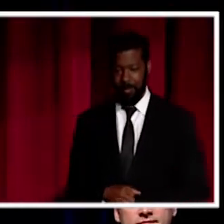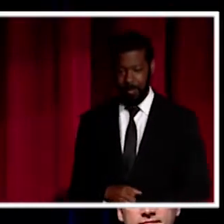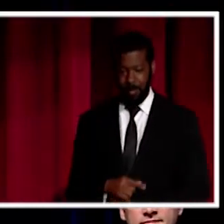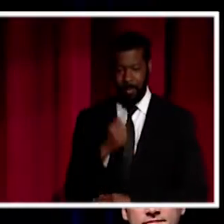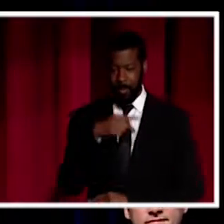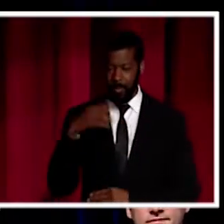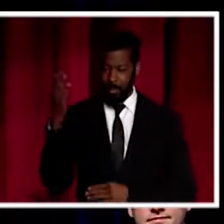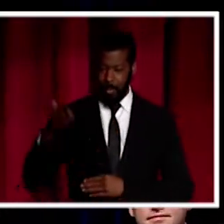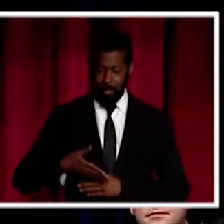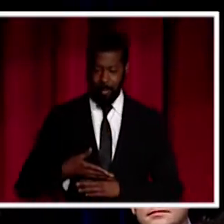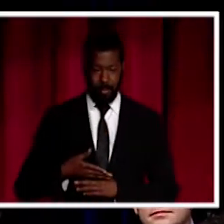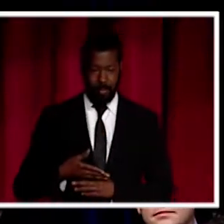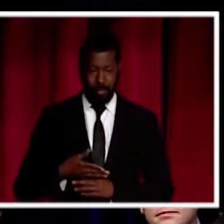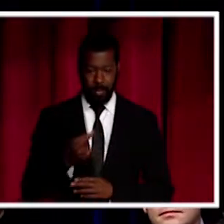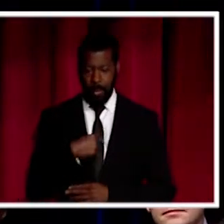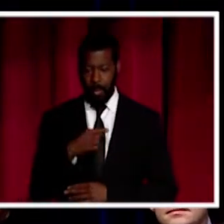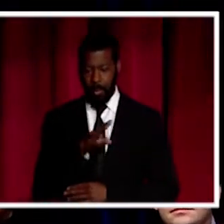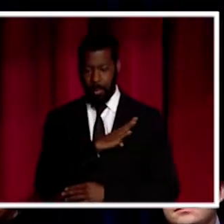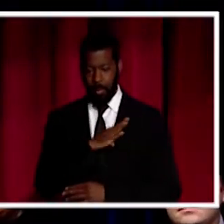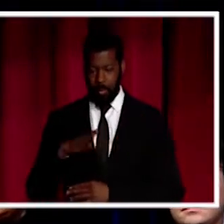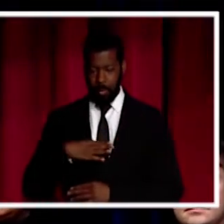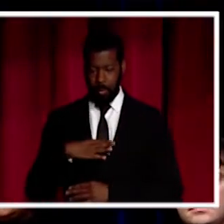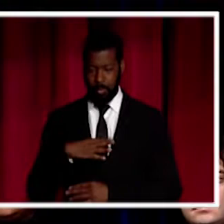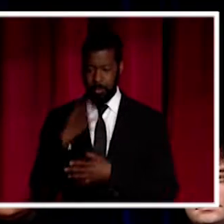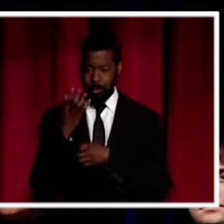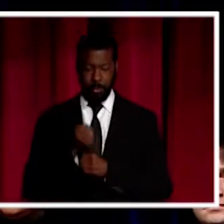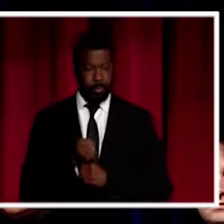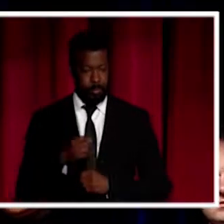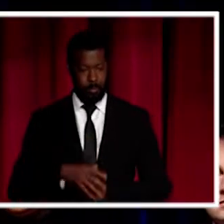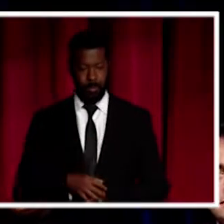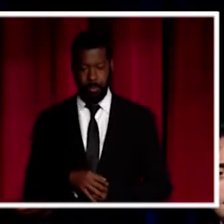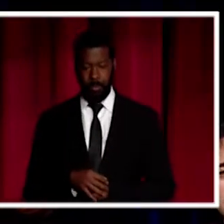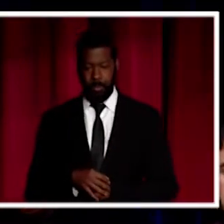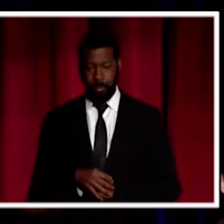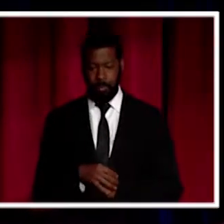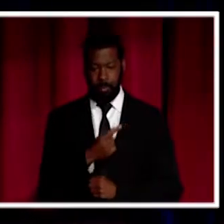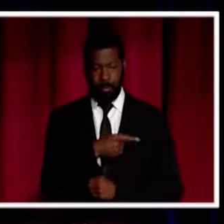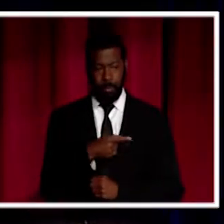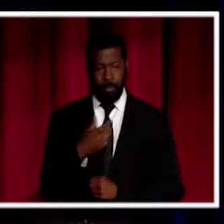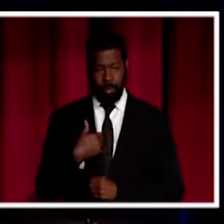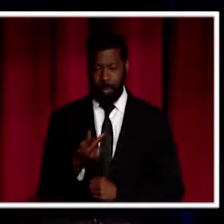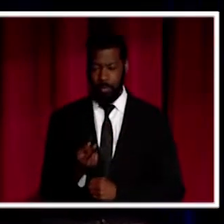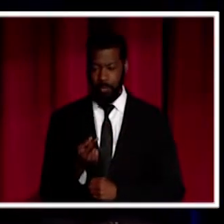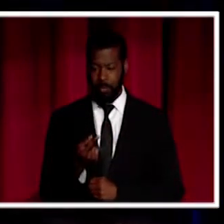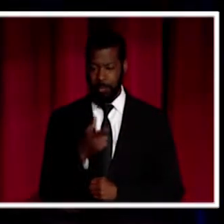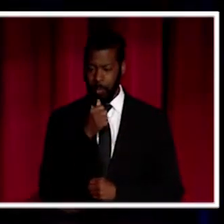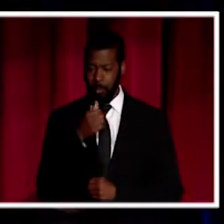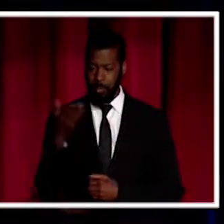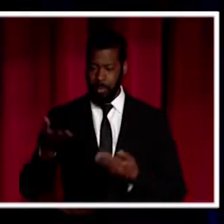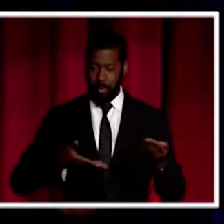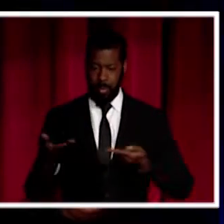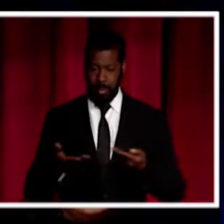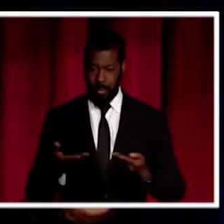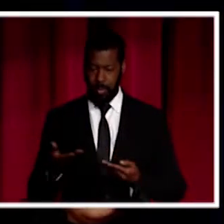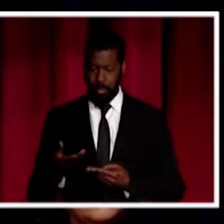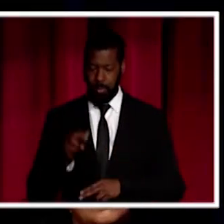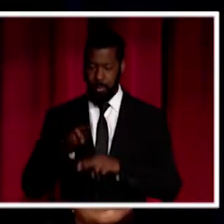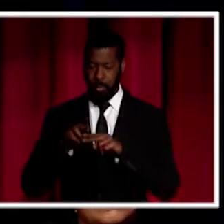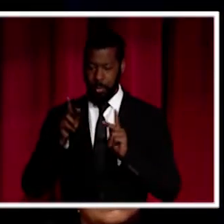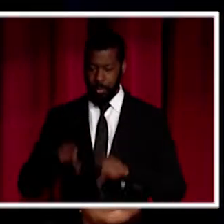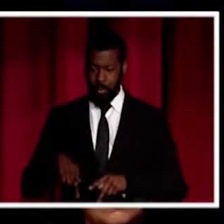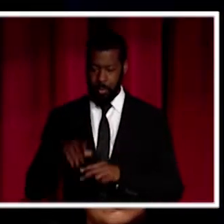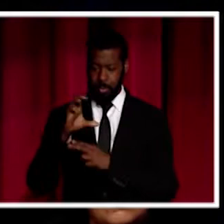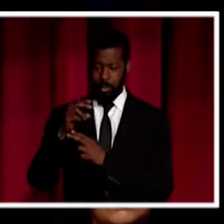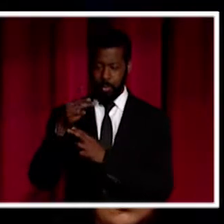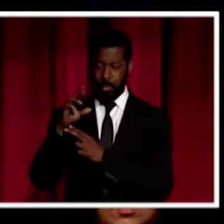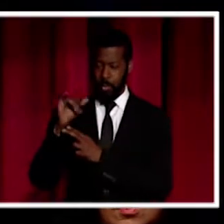On behalf of our Board of Trustees, the following of whom are in attendance: Chairperson Christopher